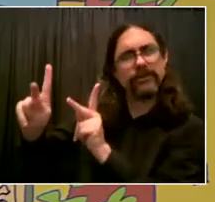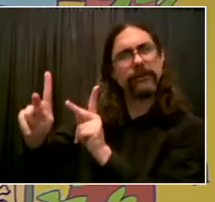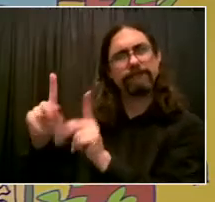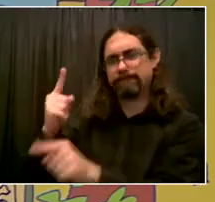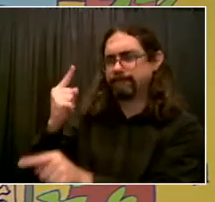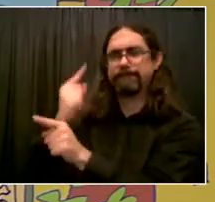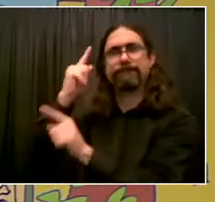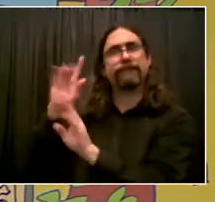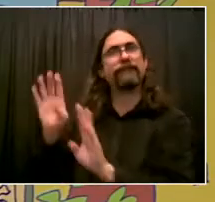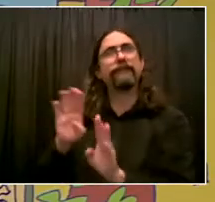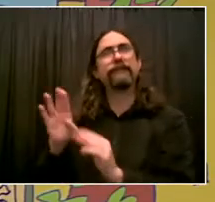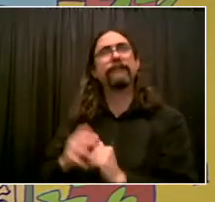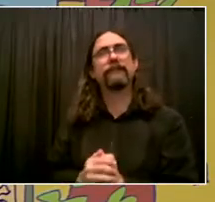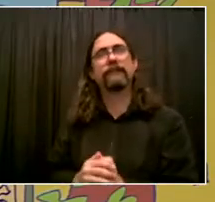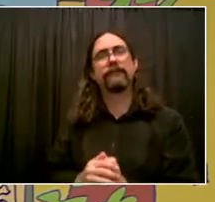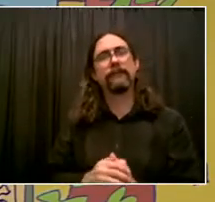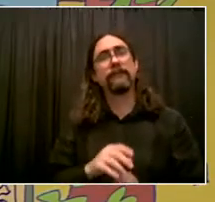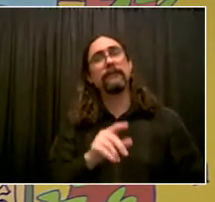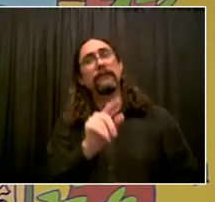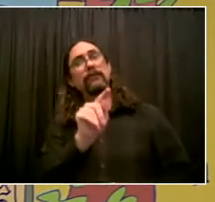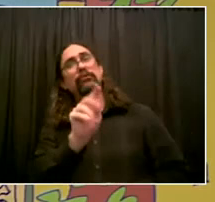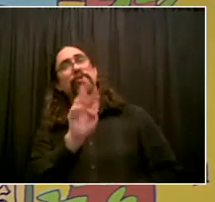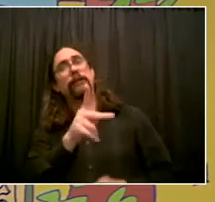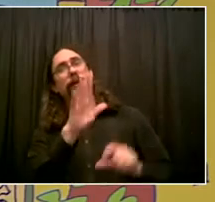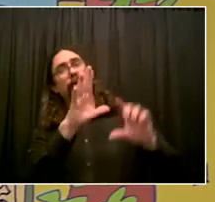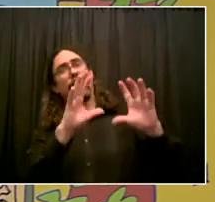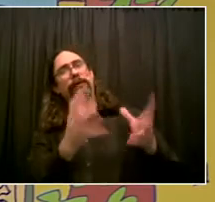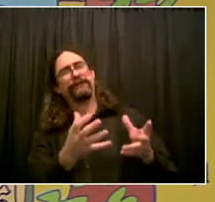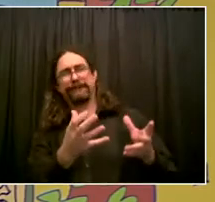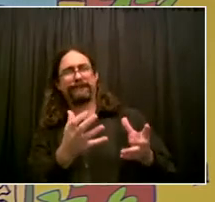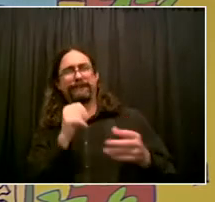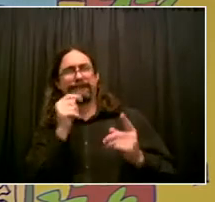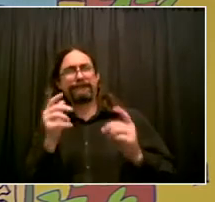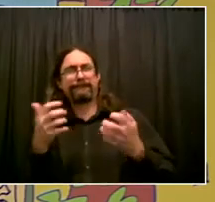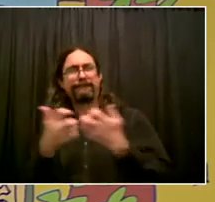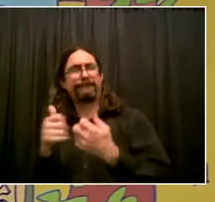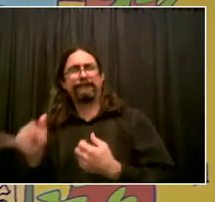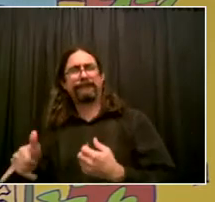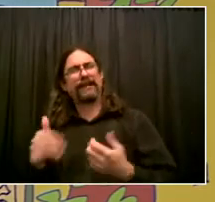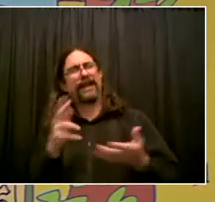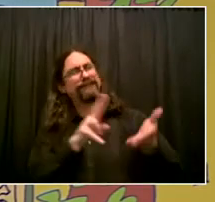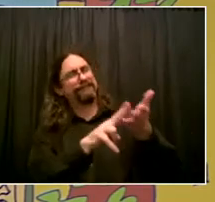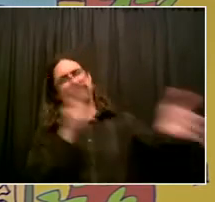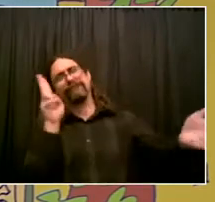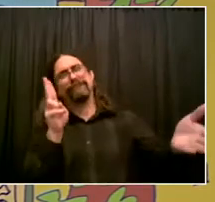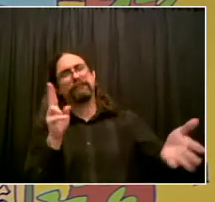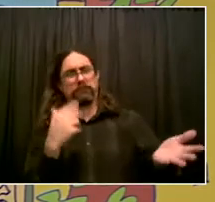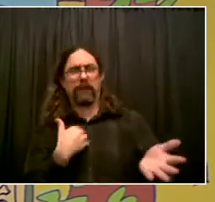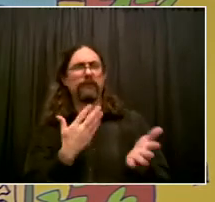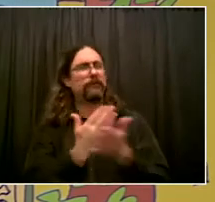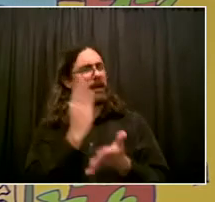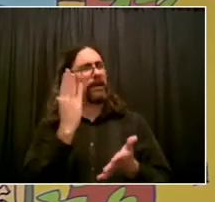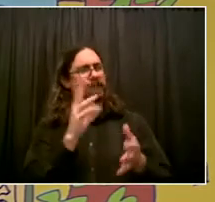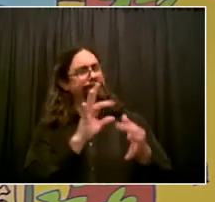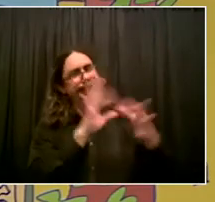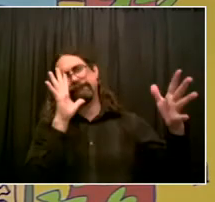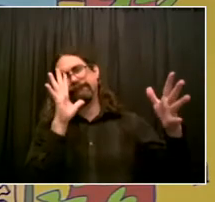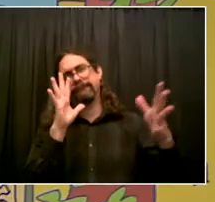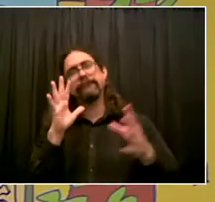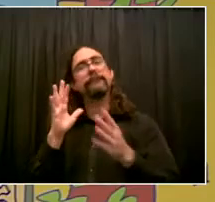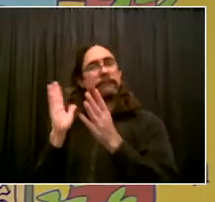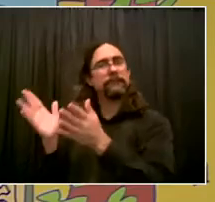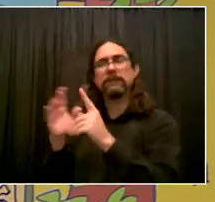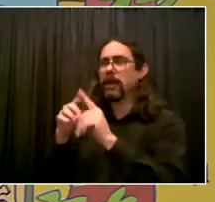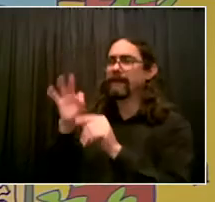forward. So I have confidence that everything will ultimately be good for the people of the city. I mean, that's why I